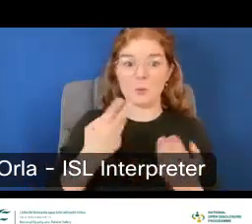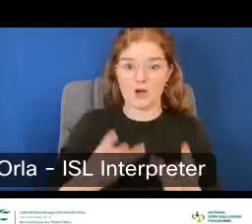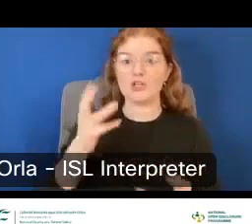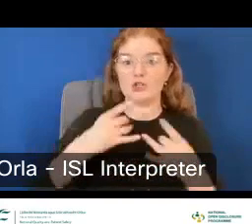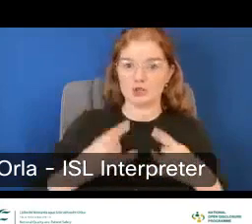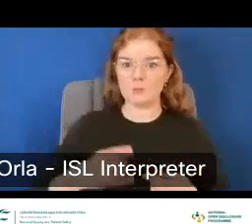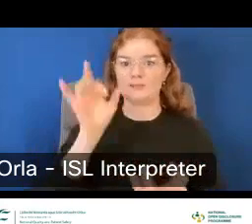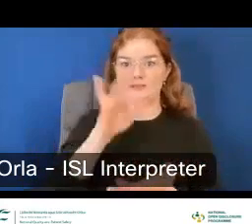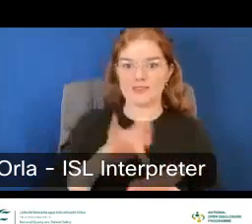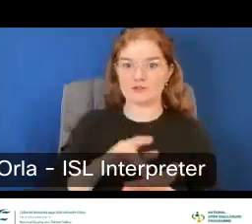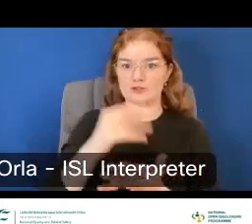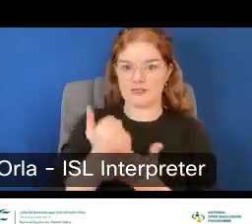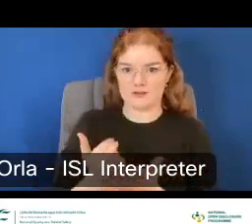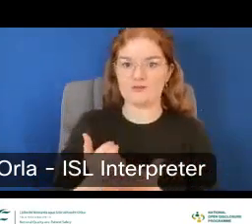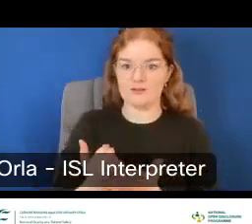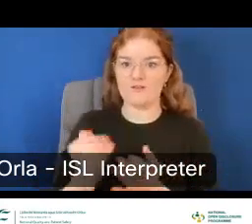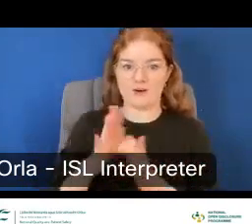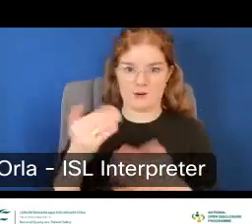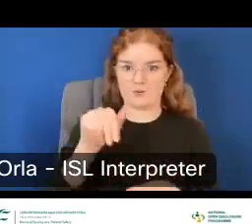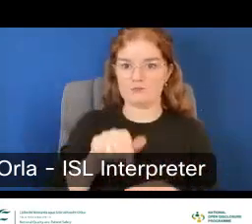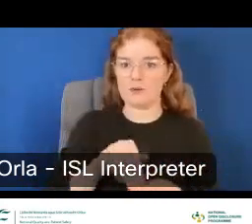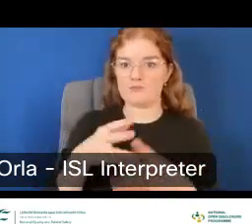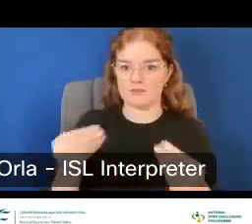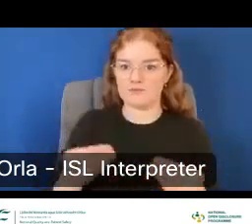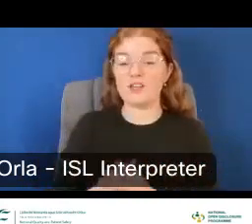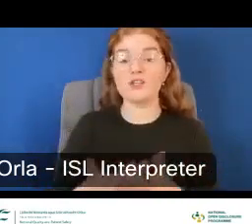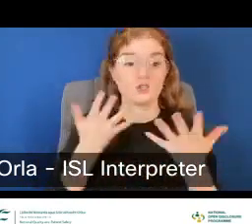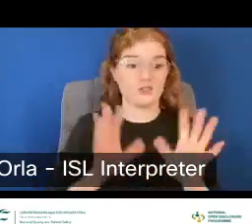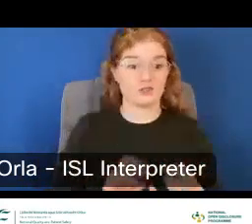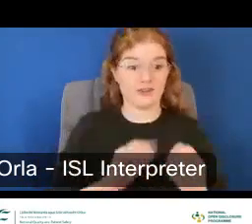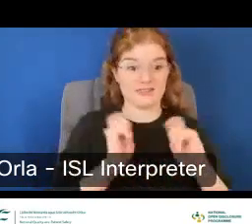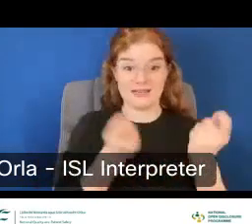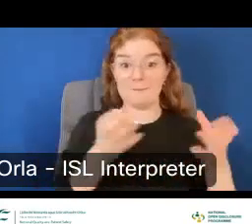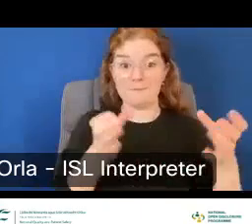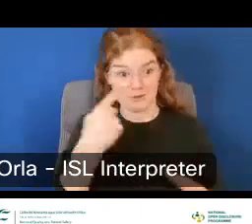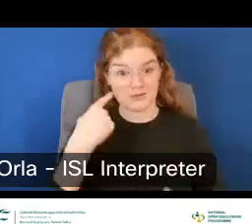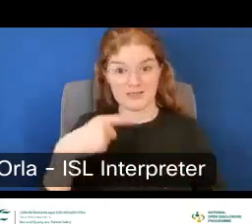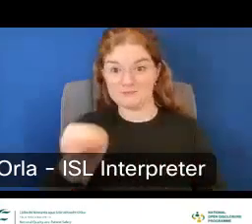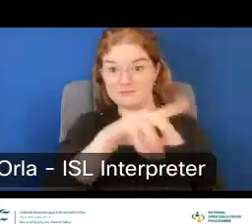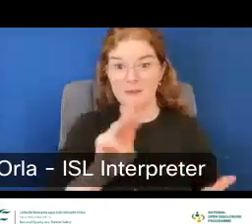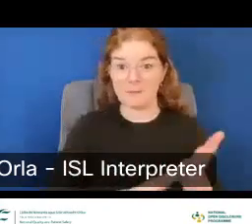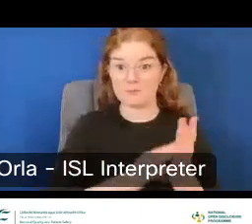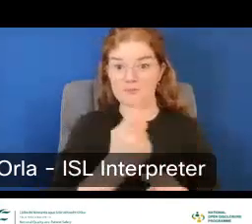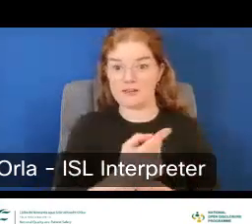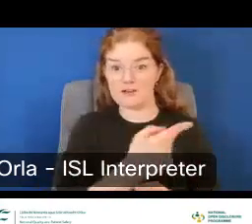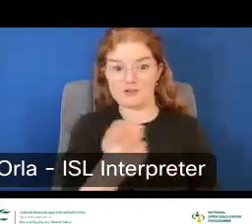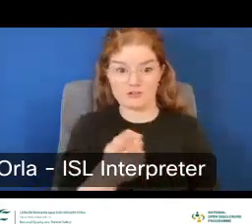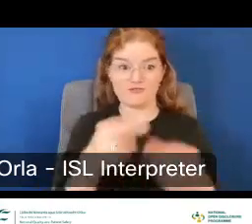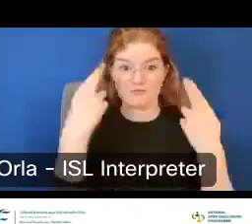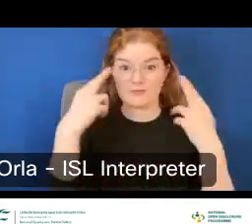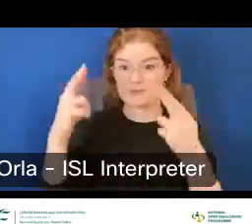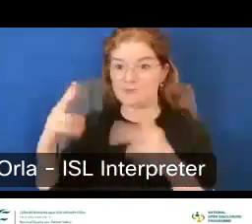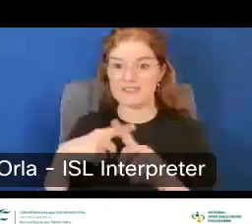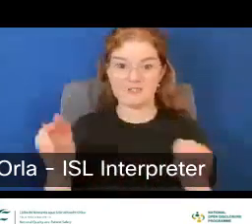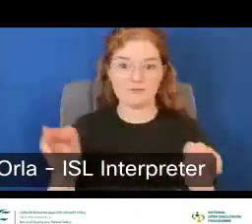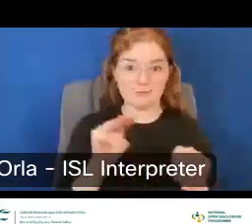approach to tackling this. So we developed a project team, and you can see from the membership there, it representative of people who both